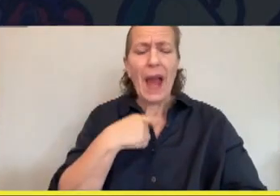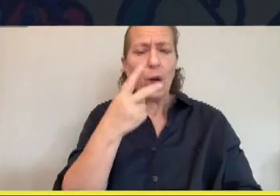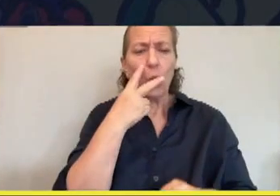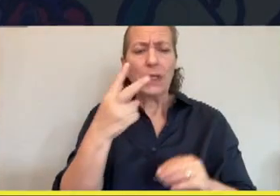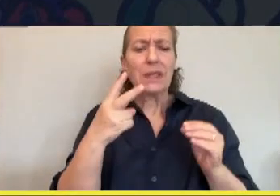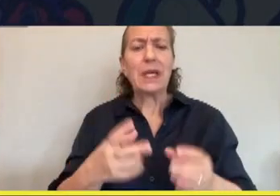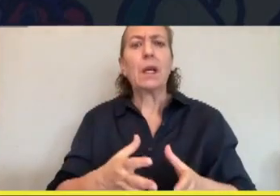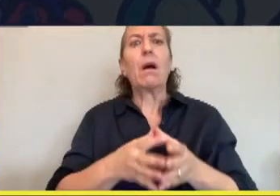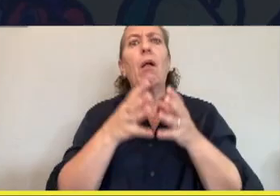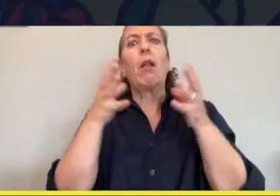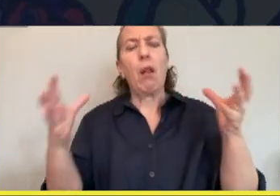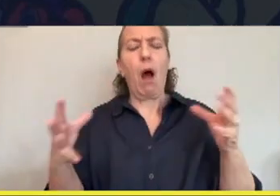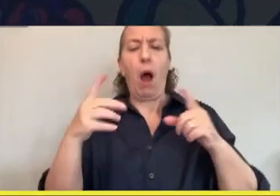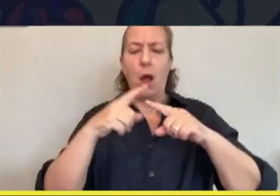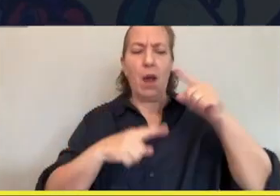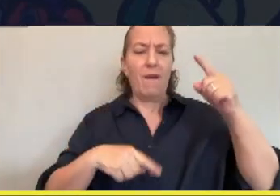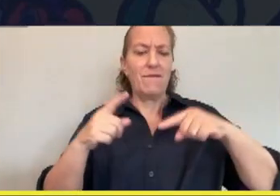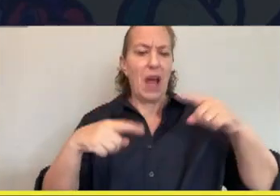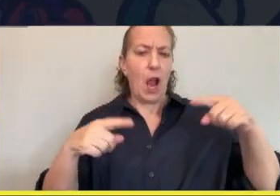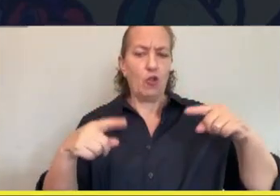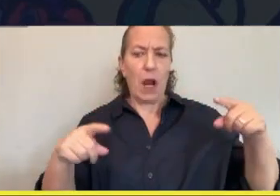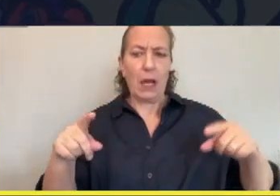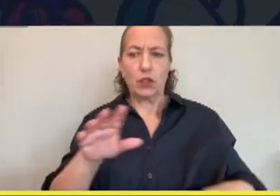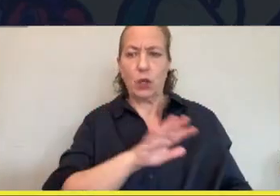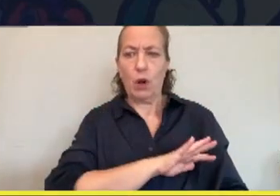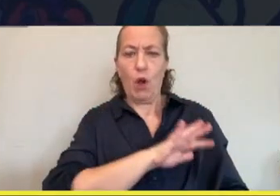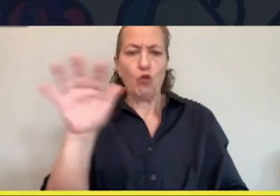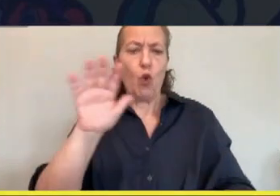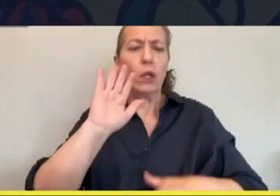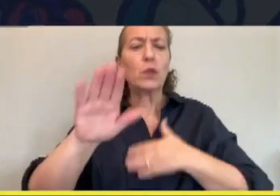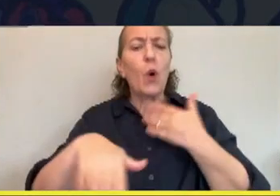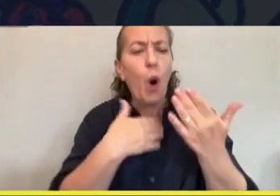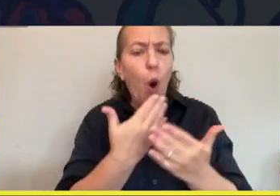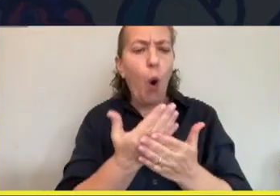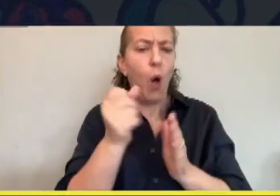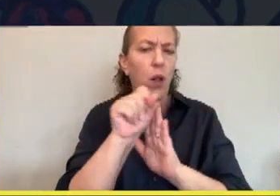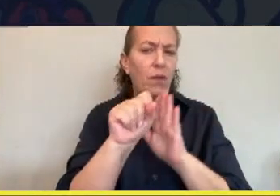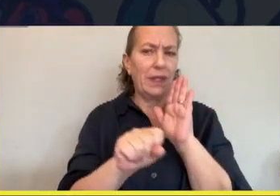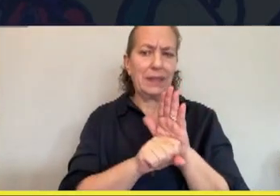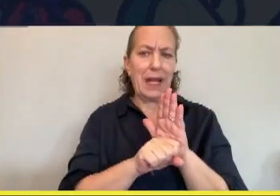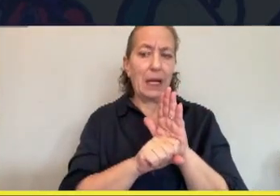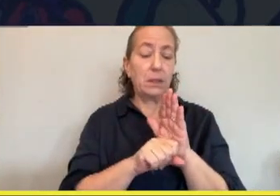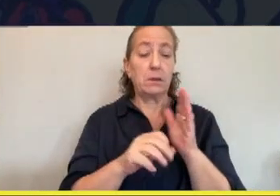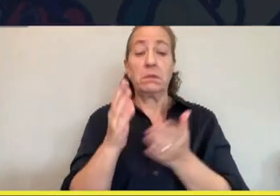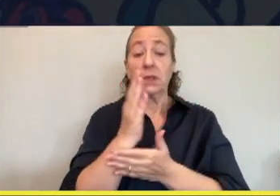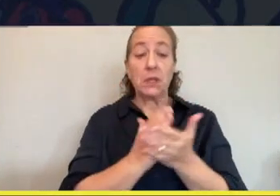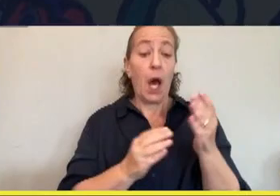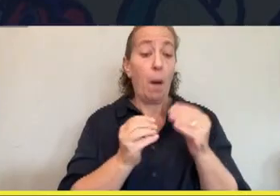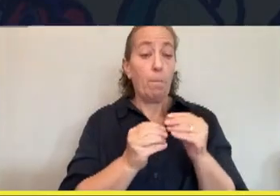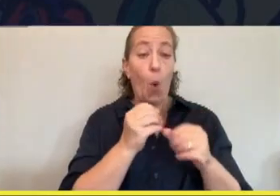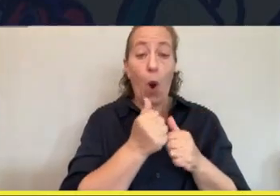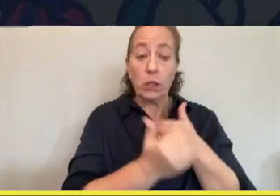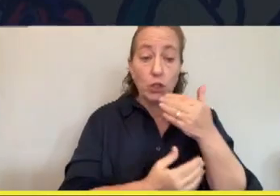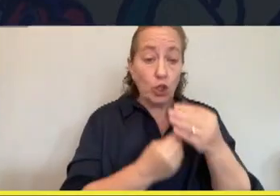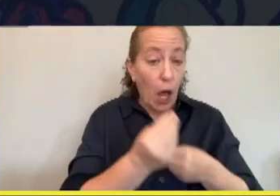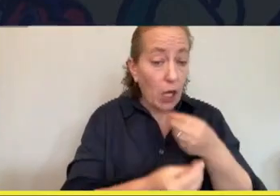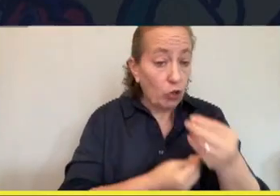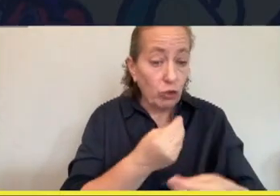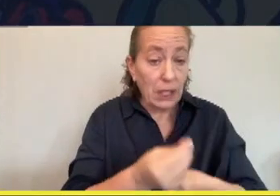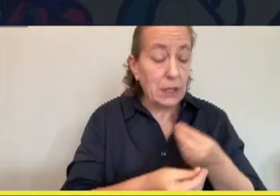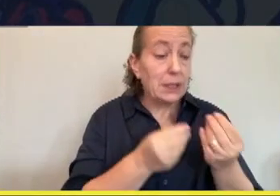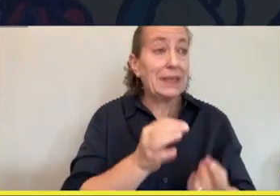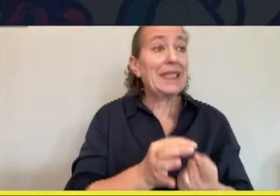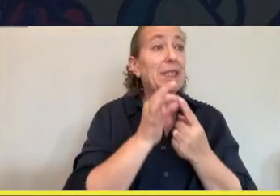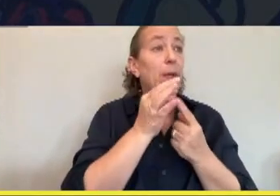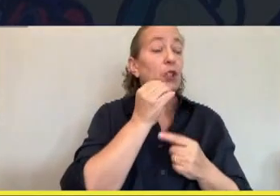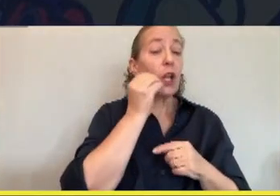variations across states in terms of their generosity towards people with disabilities, especially the home and community-based